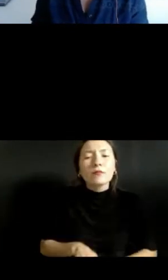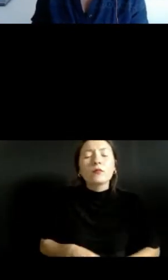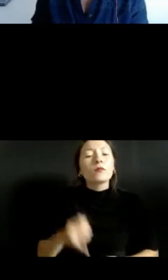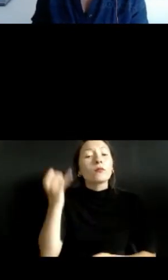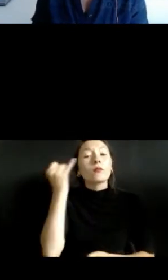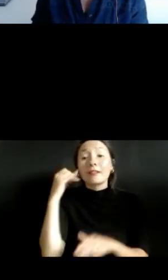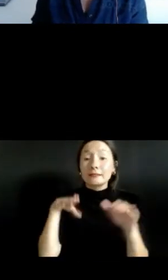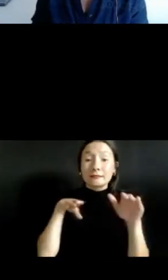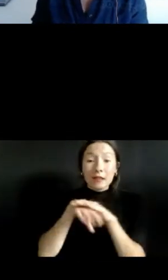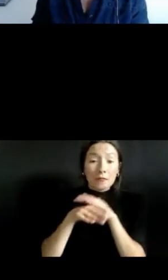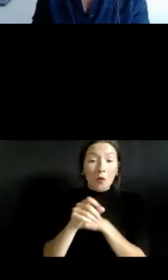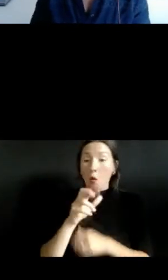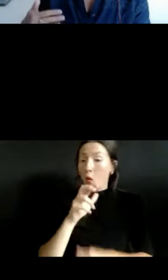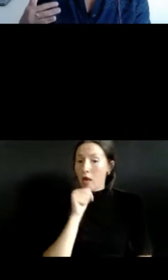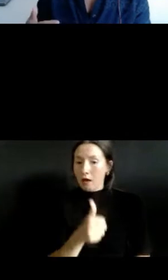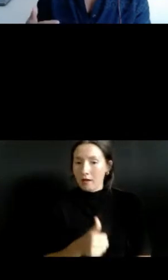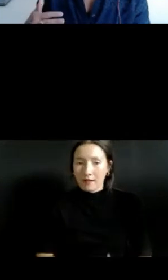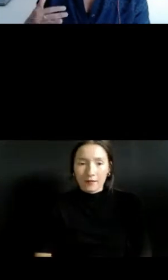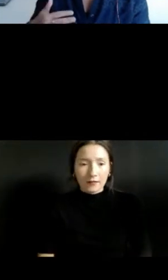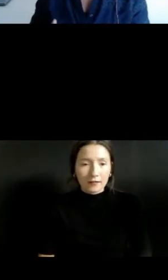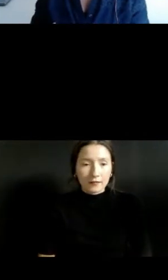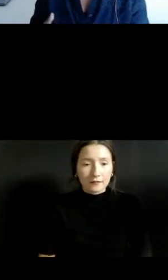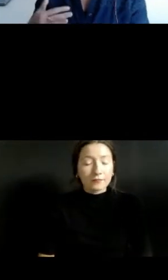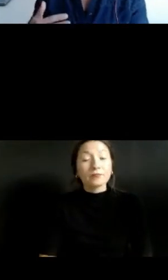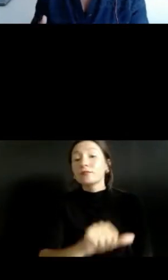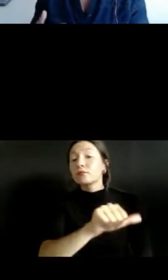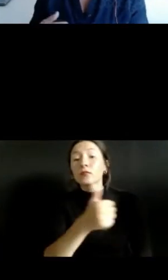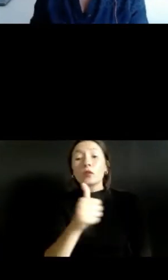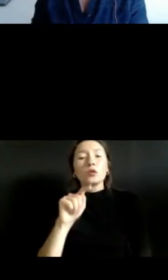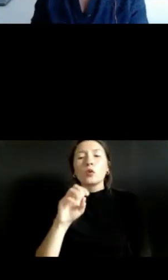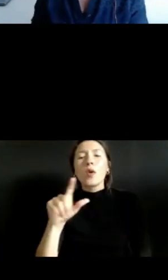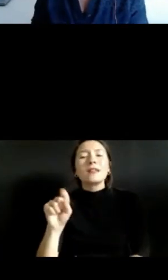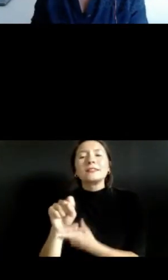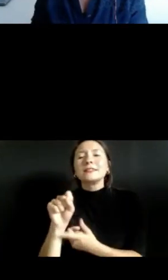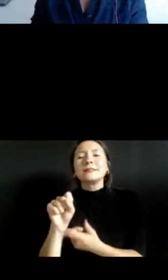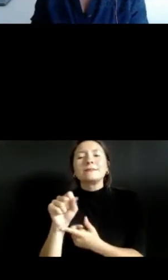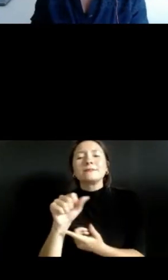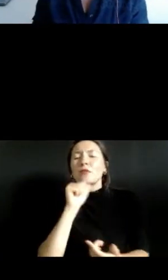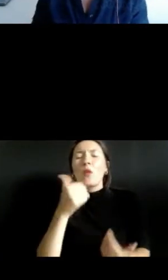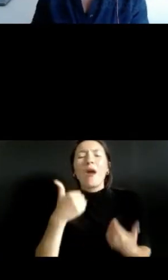may not have such an easy to access list, but they certainly do have interactive